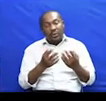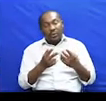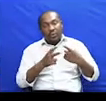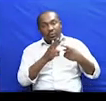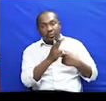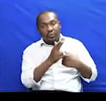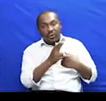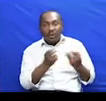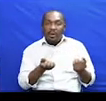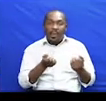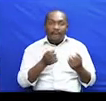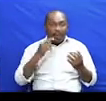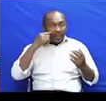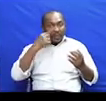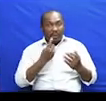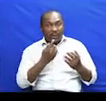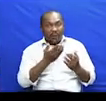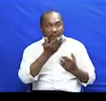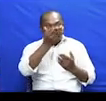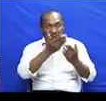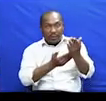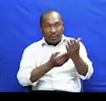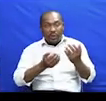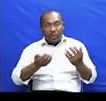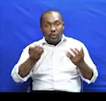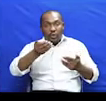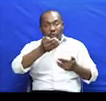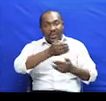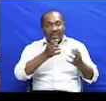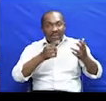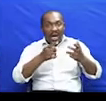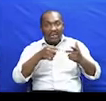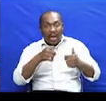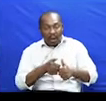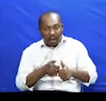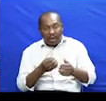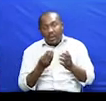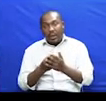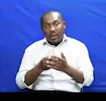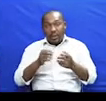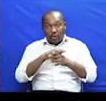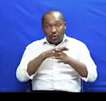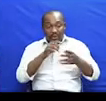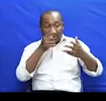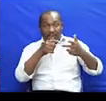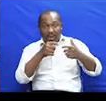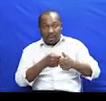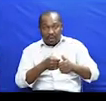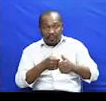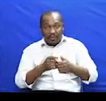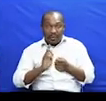the experiment to correct the data and use the data to respond to different questions is